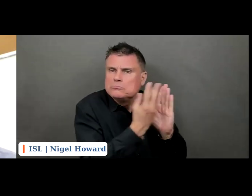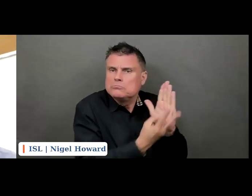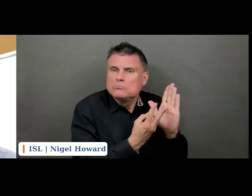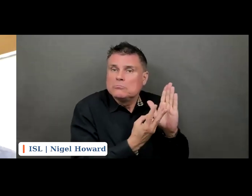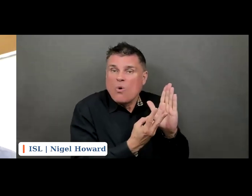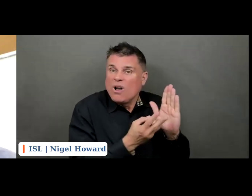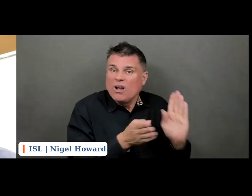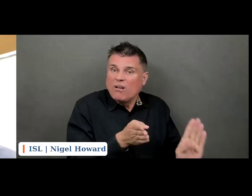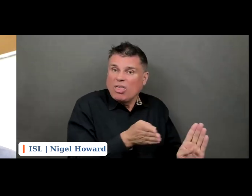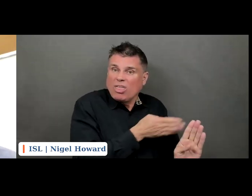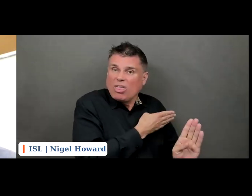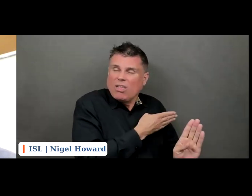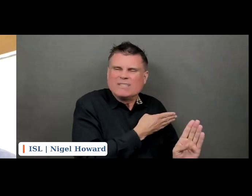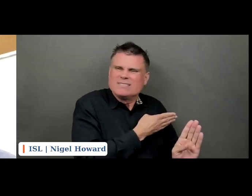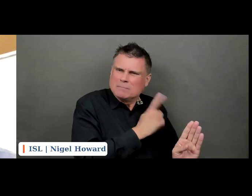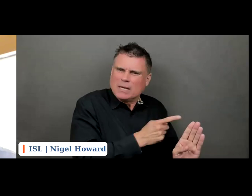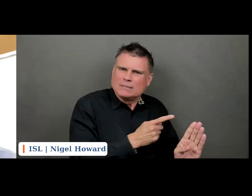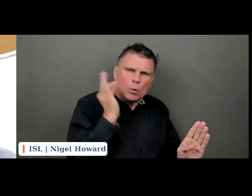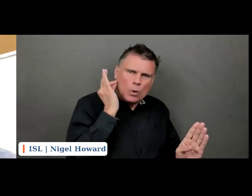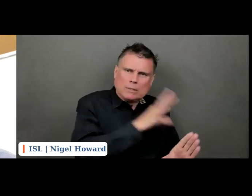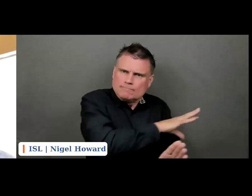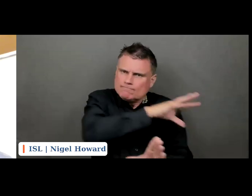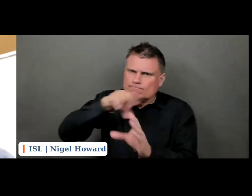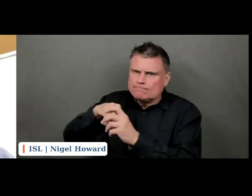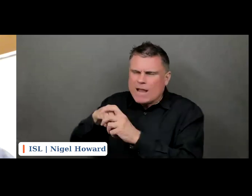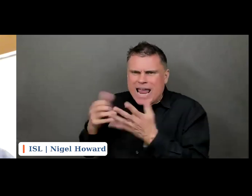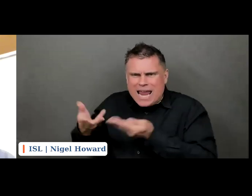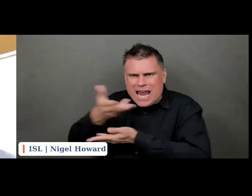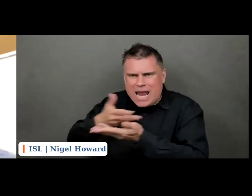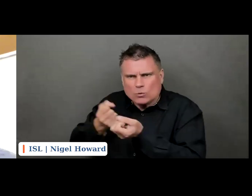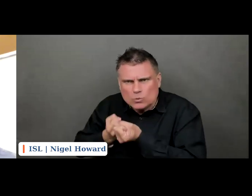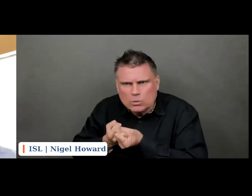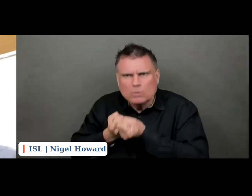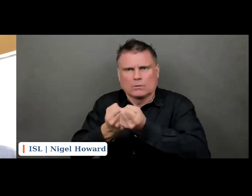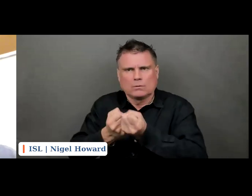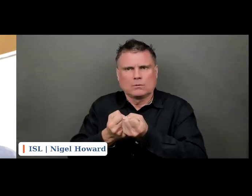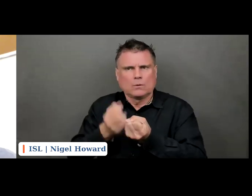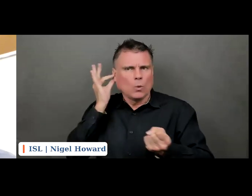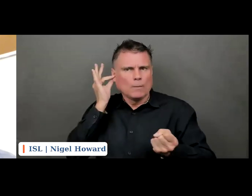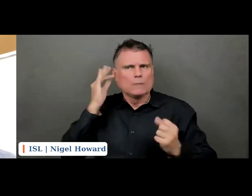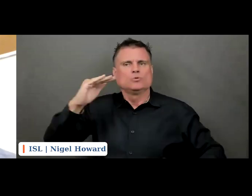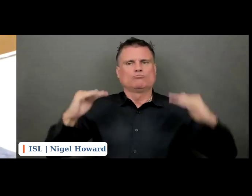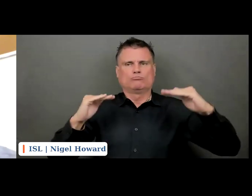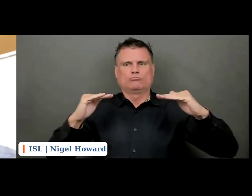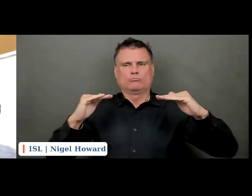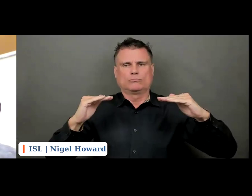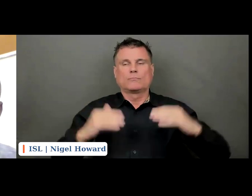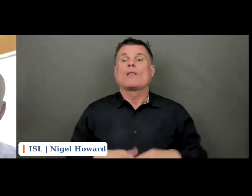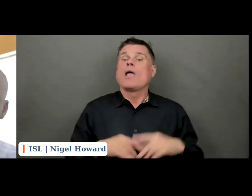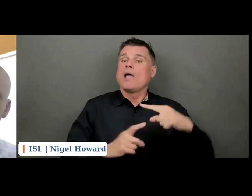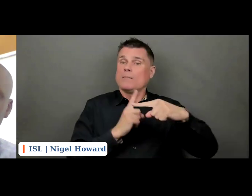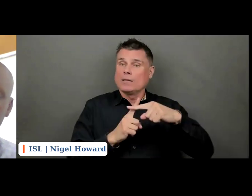works. So yeah, after that decision, UNICEF went ahead to